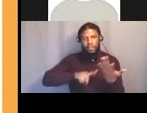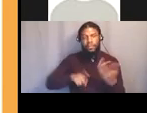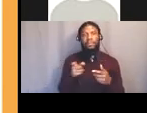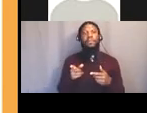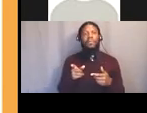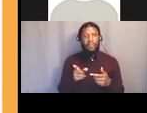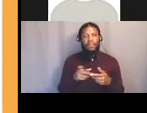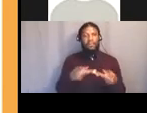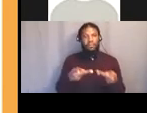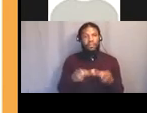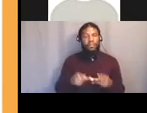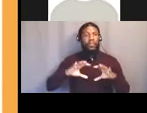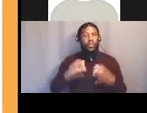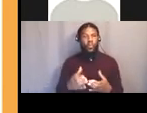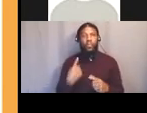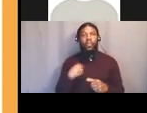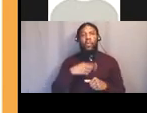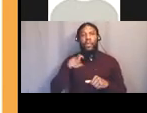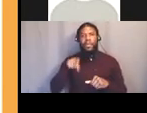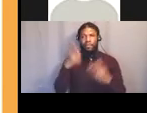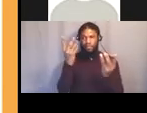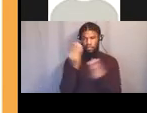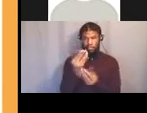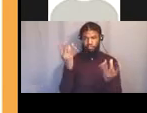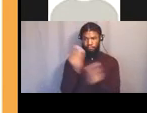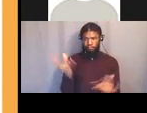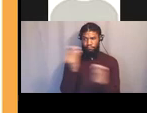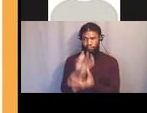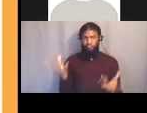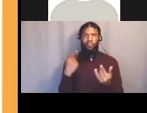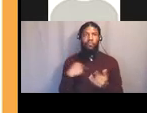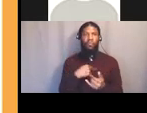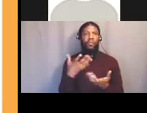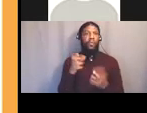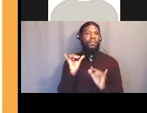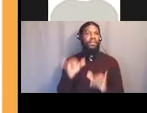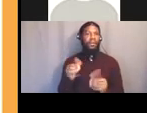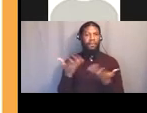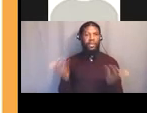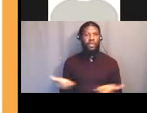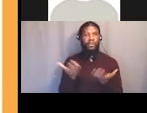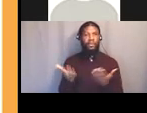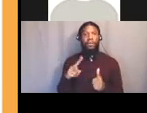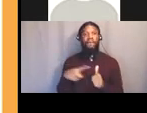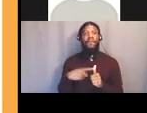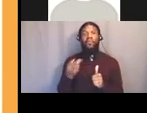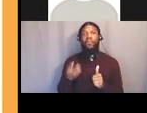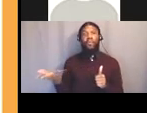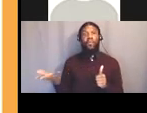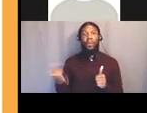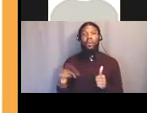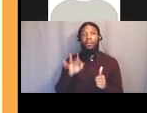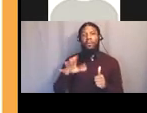to share resources. The first one that we will share is the Parent Legislative Action